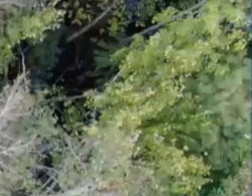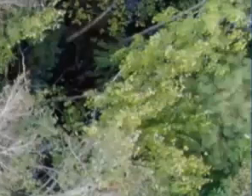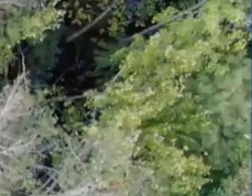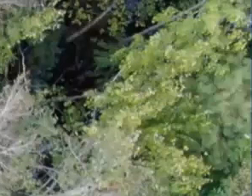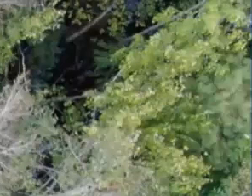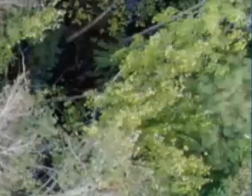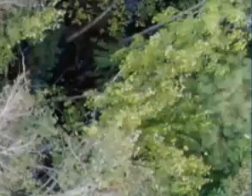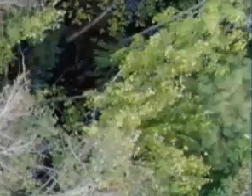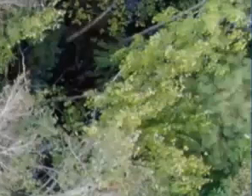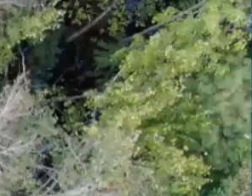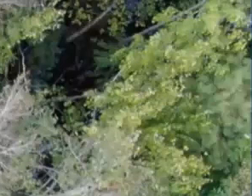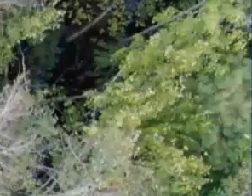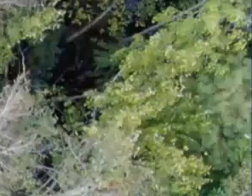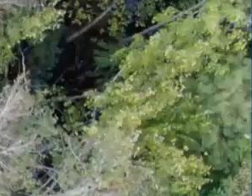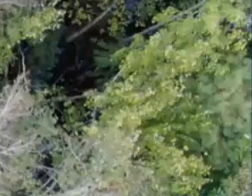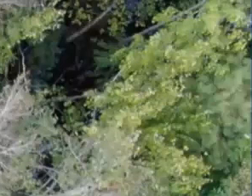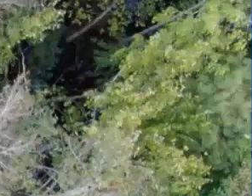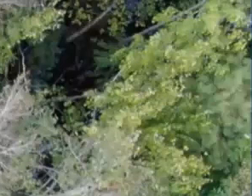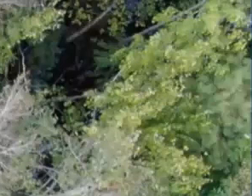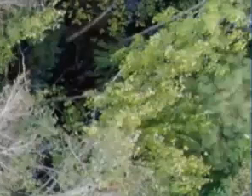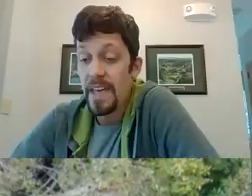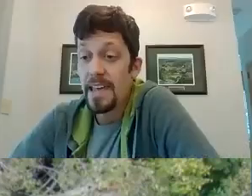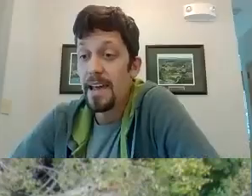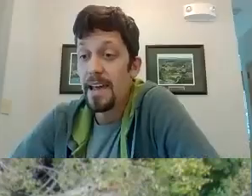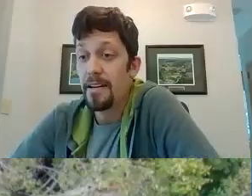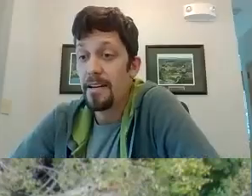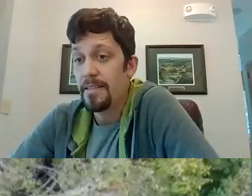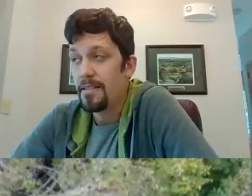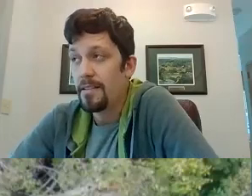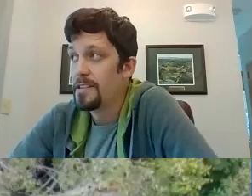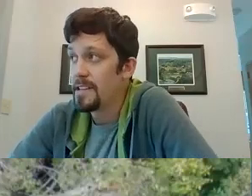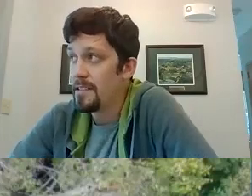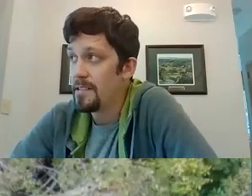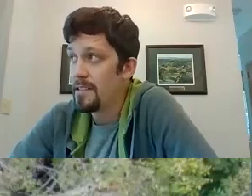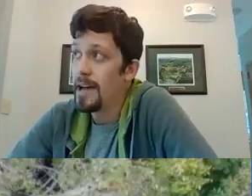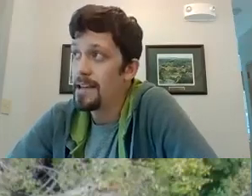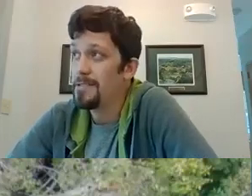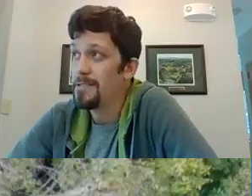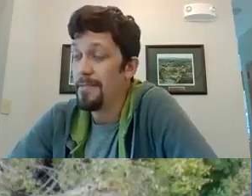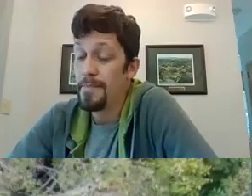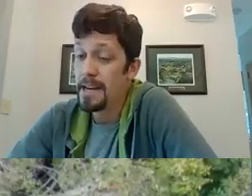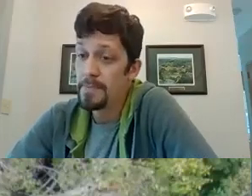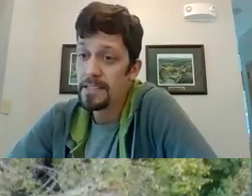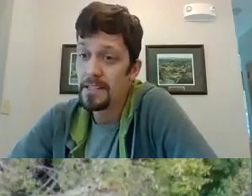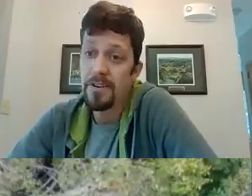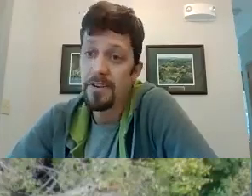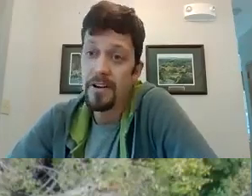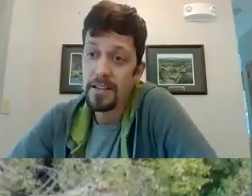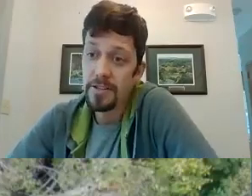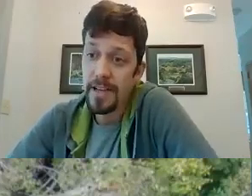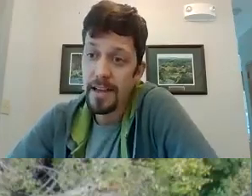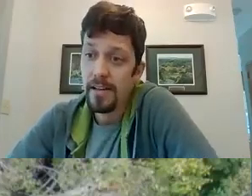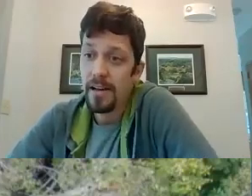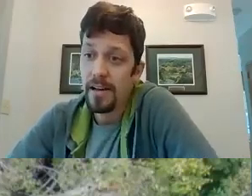live in the brackish water of the Sound? They can. They can live in the Sound. I will add that there's not many species of sharks that can do